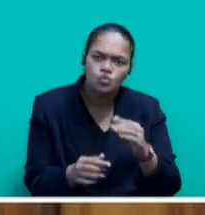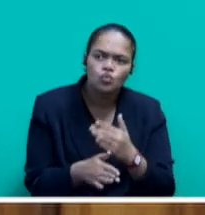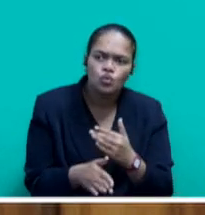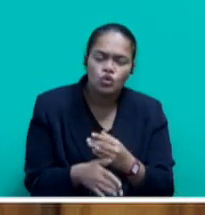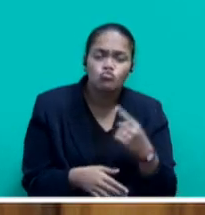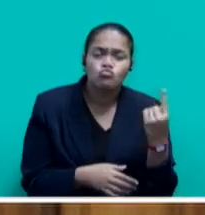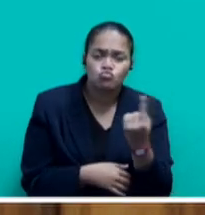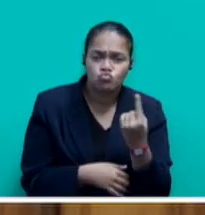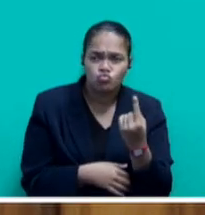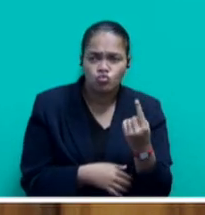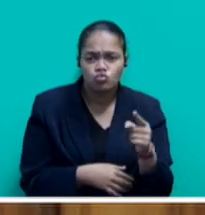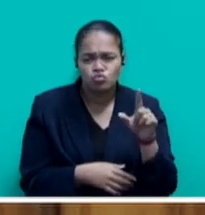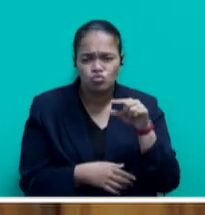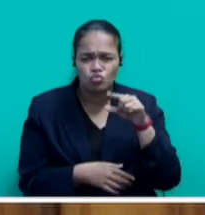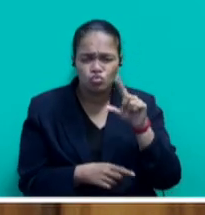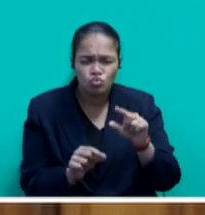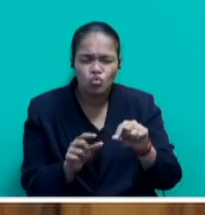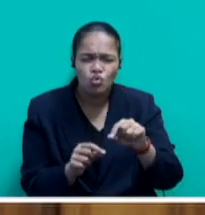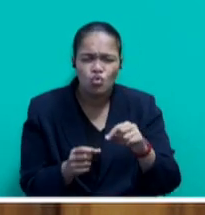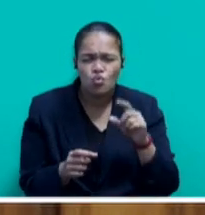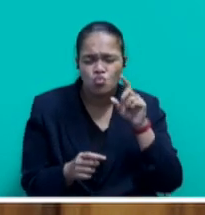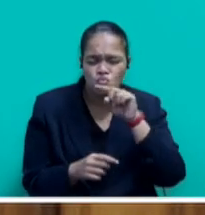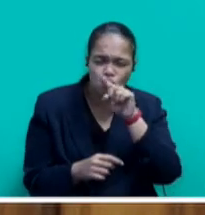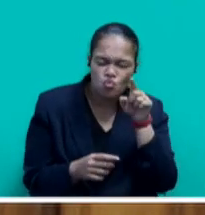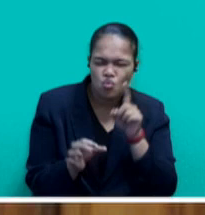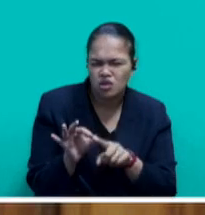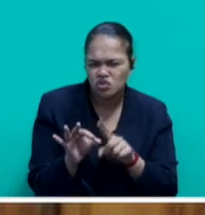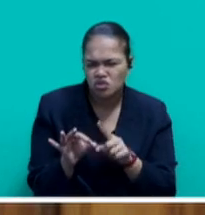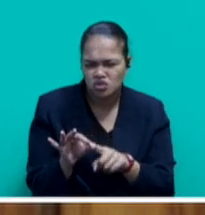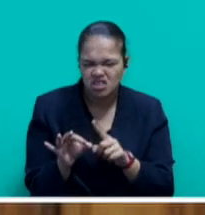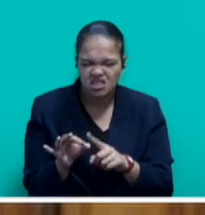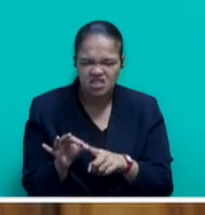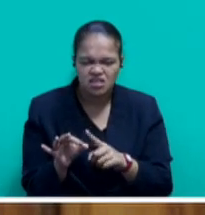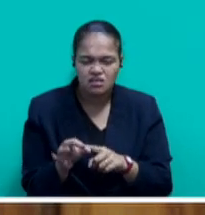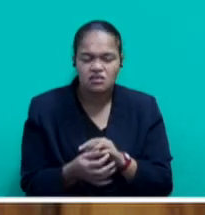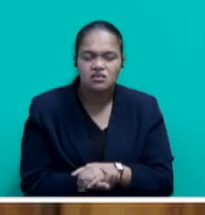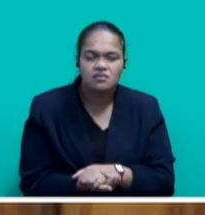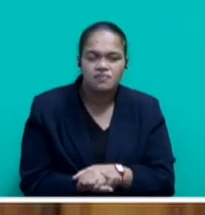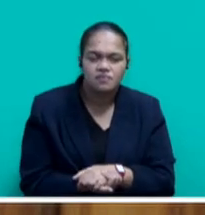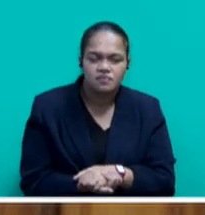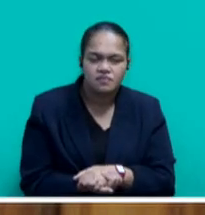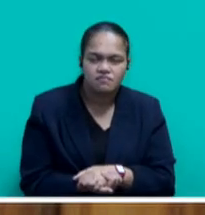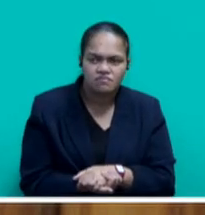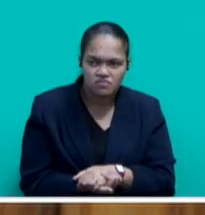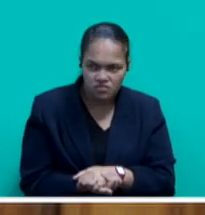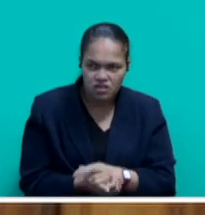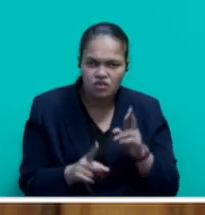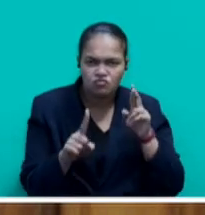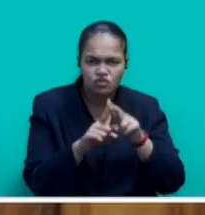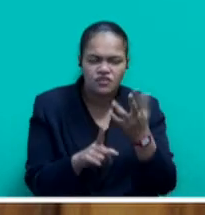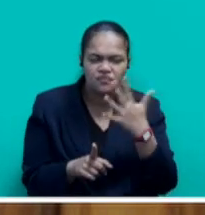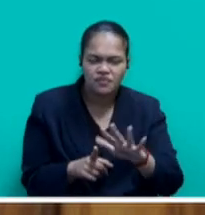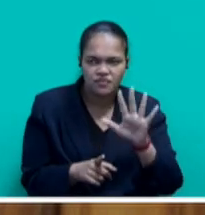dared to question or provide a critical analysis of the status quo risked reaching